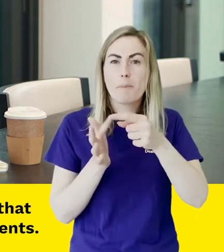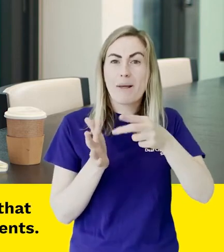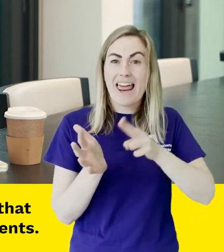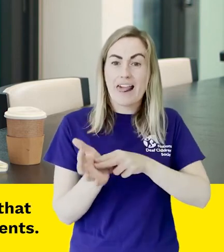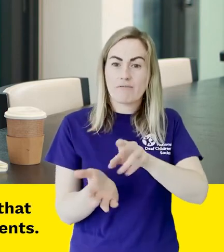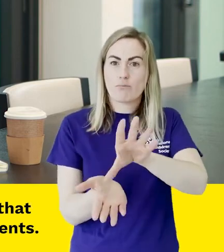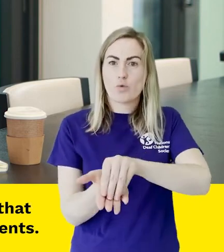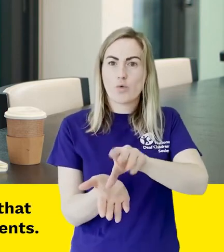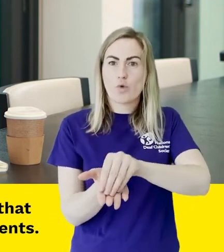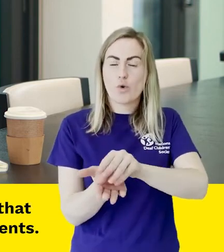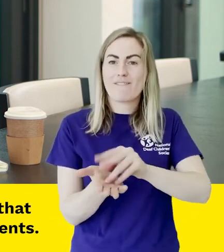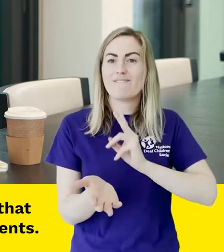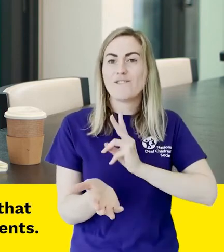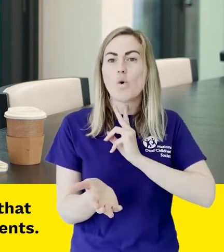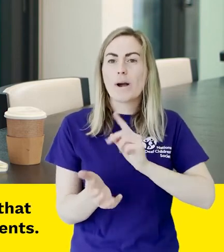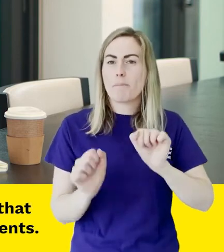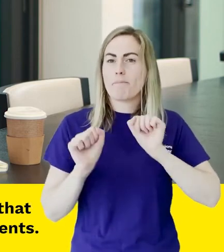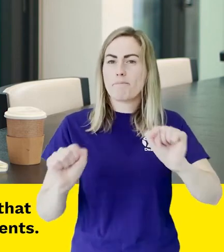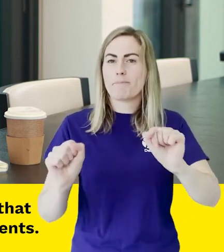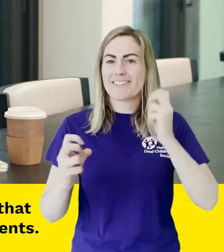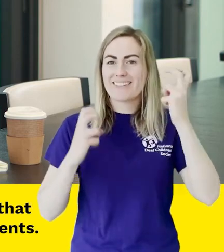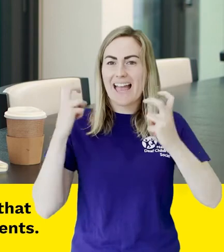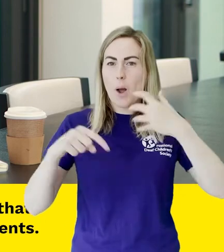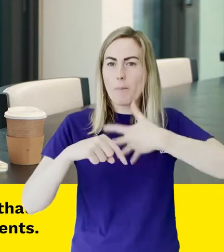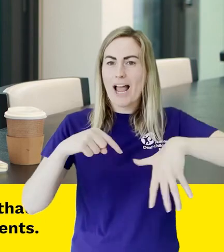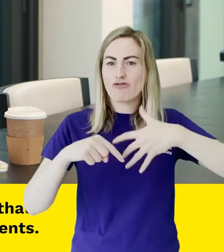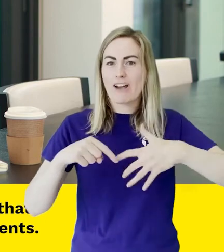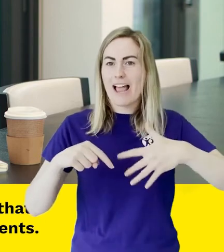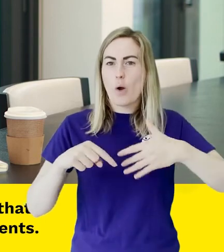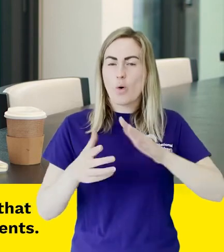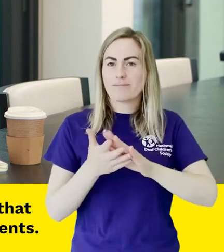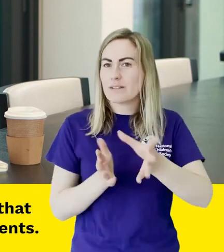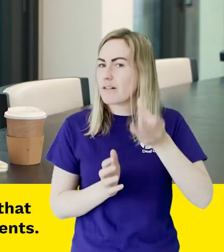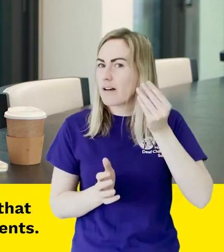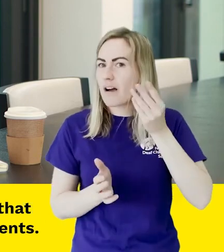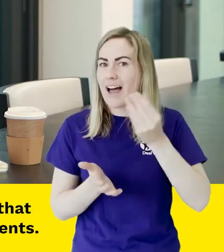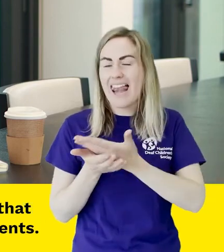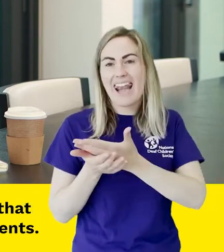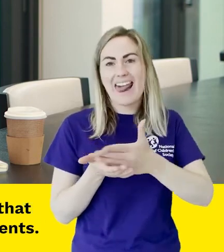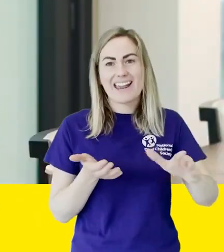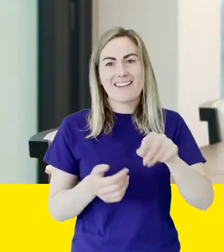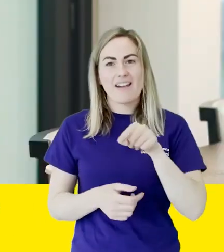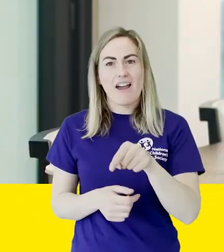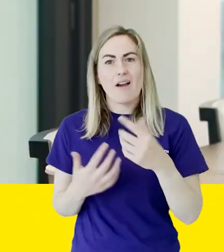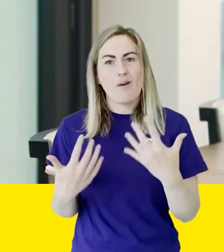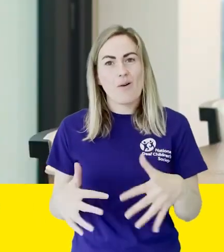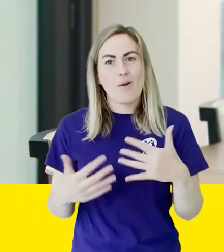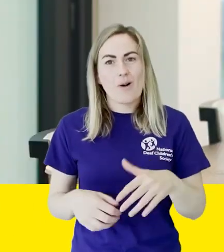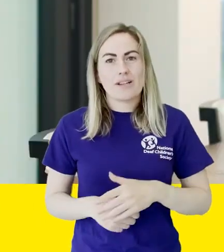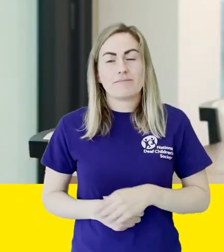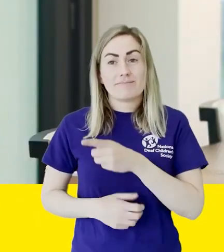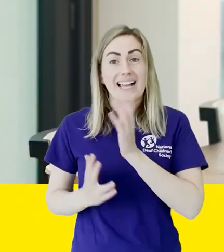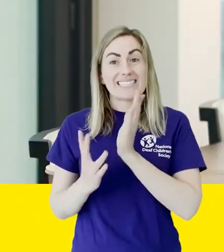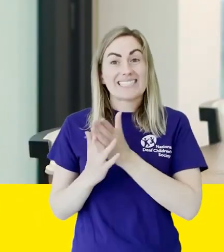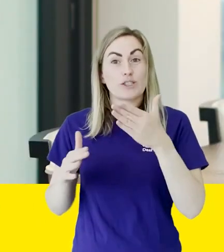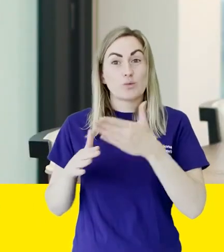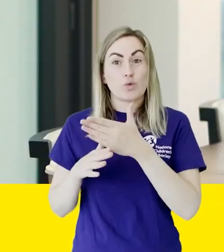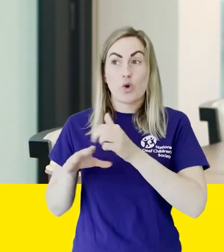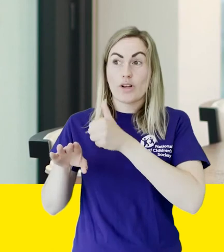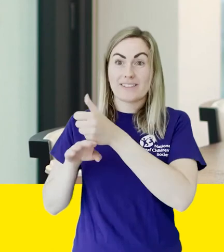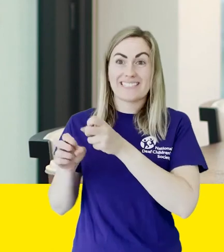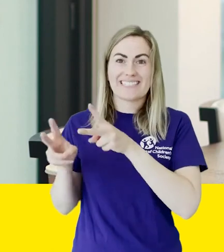Roger pen, that amplifies people's voices in really noisy environments. Access to work is a